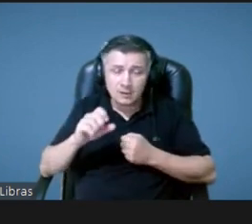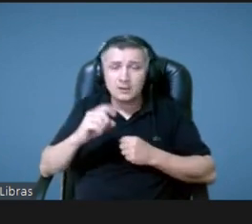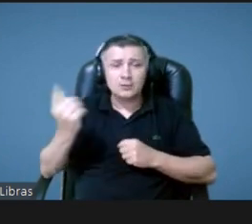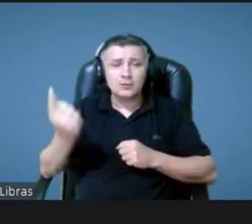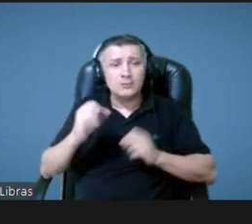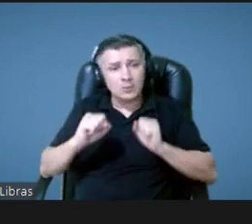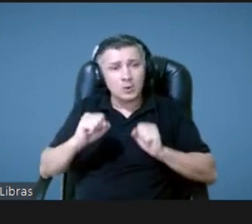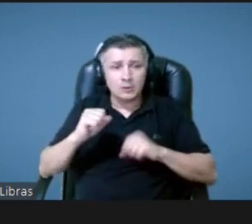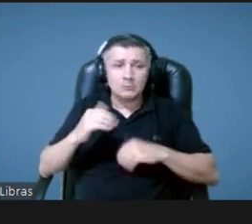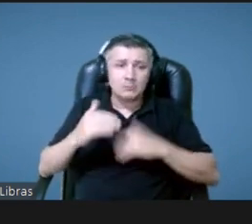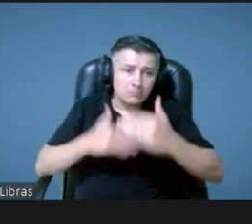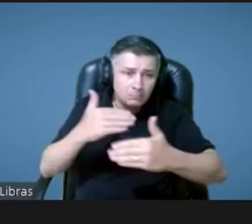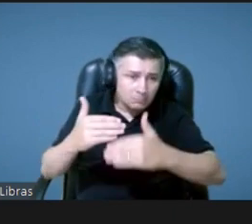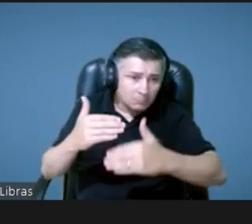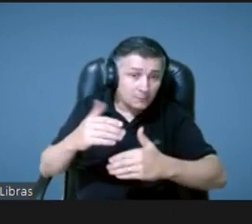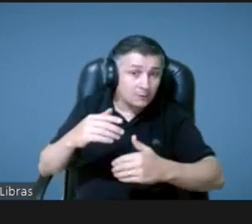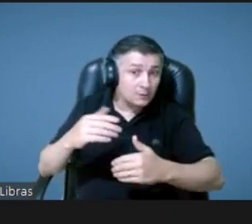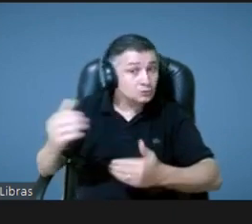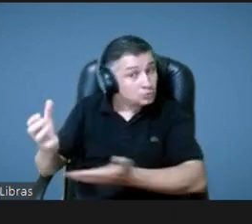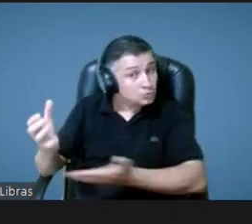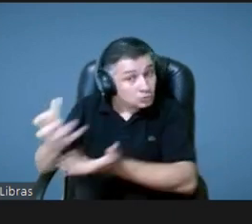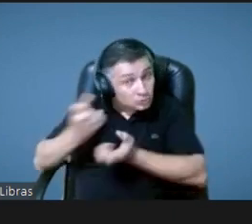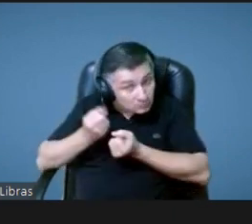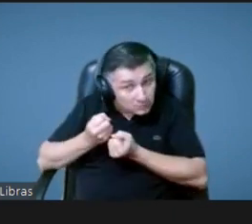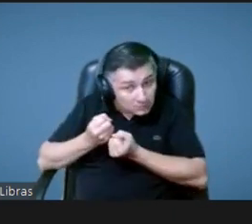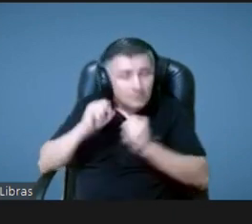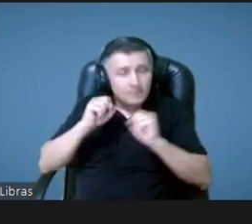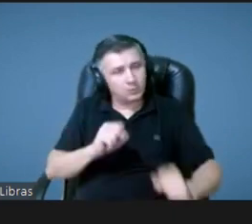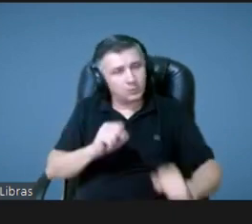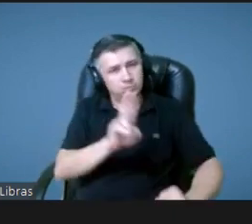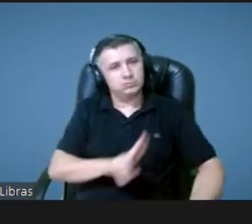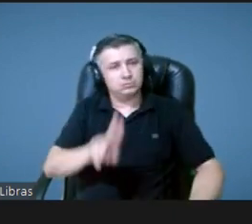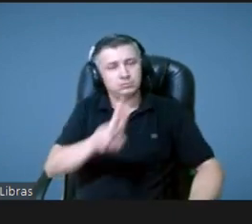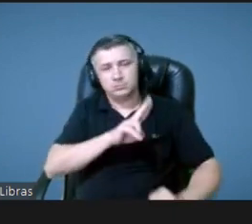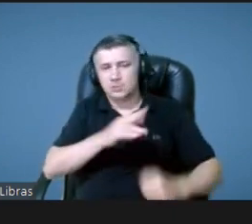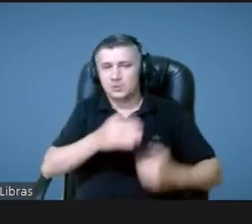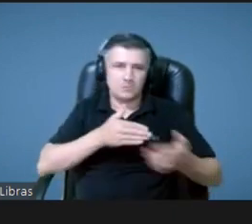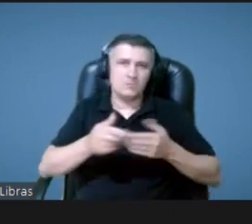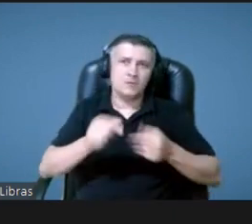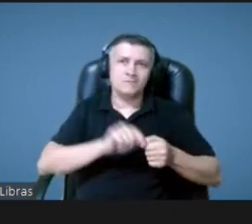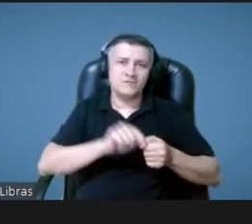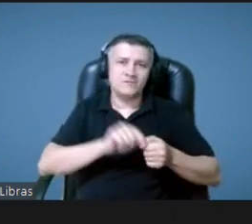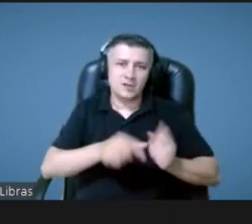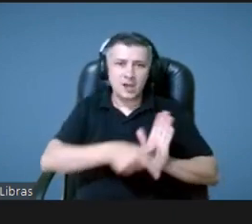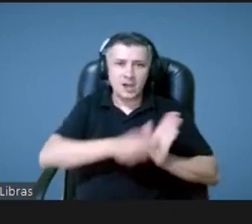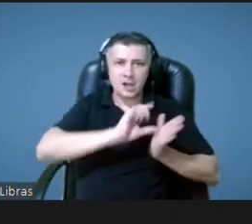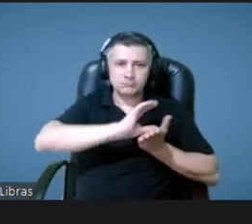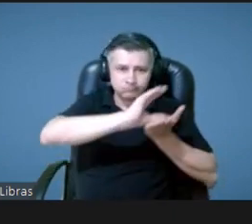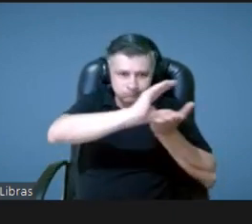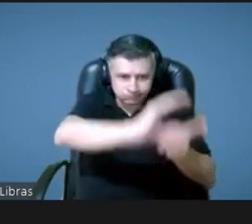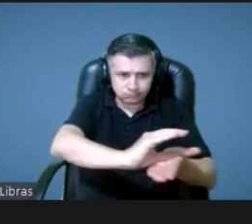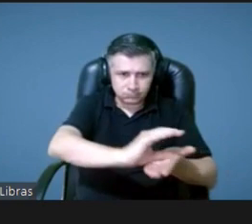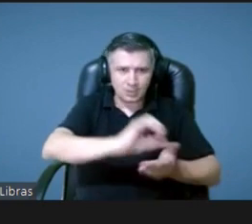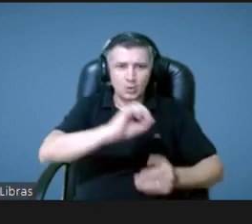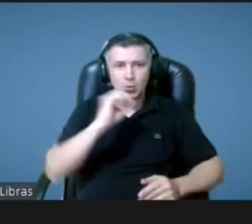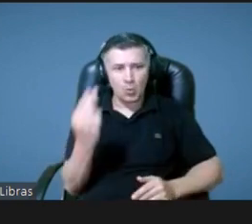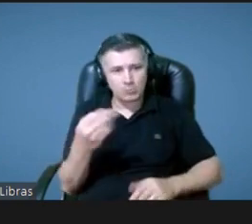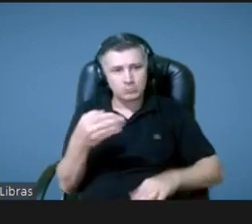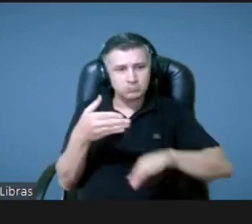the receivables, at any time we might use those receivables